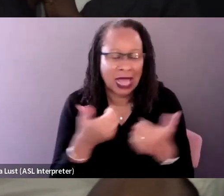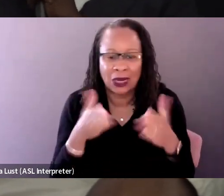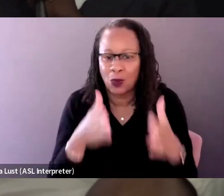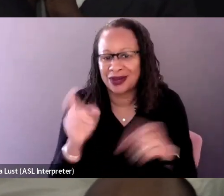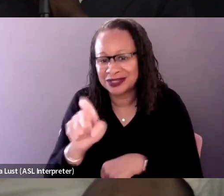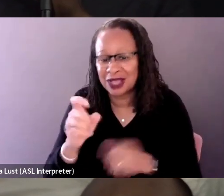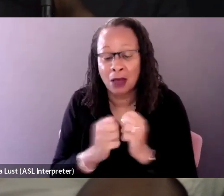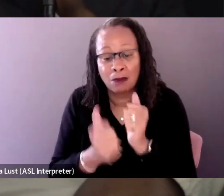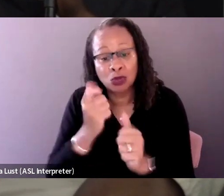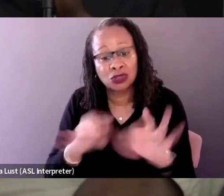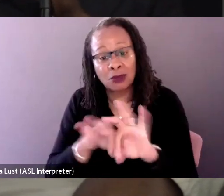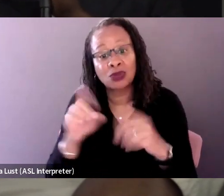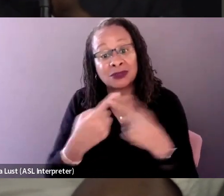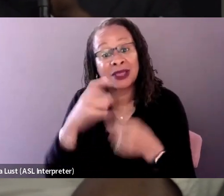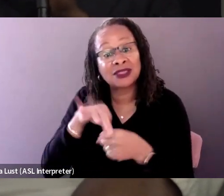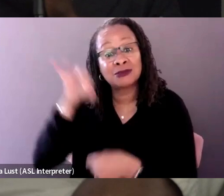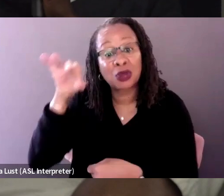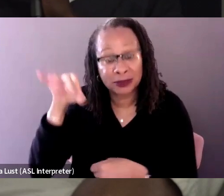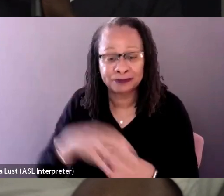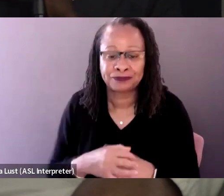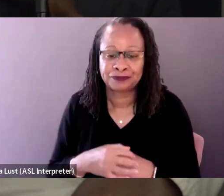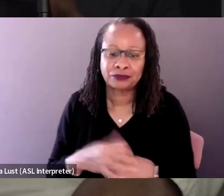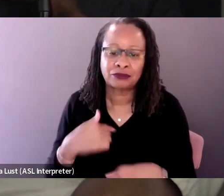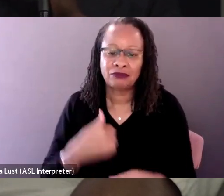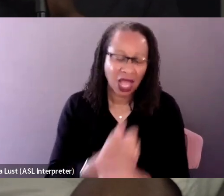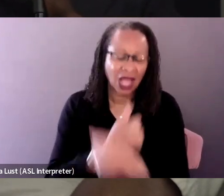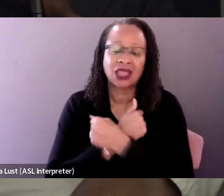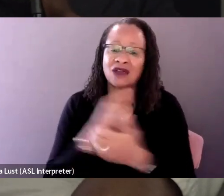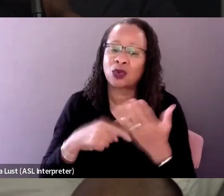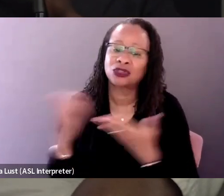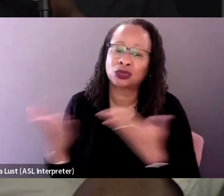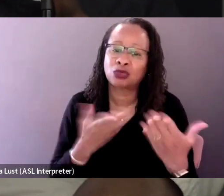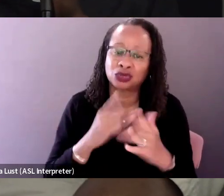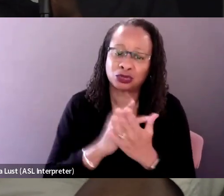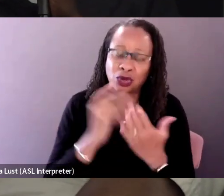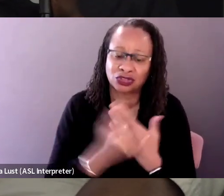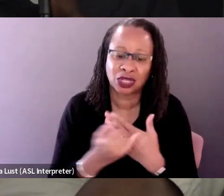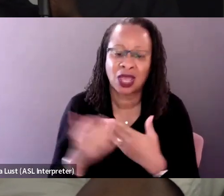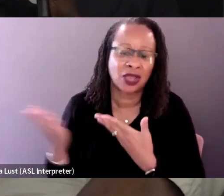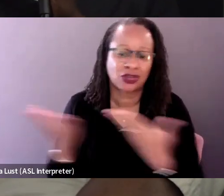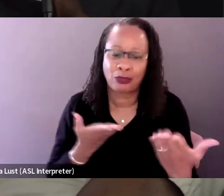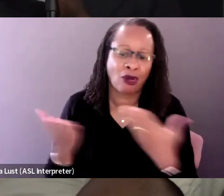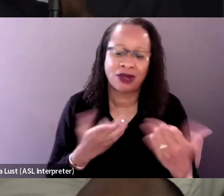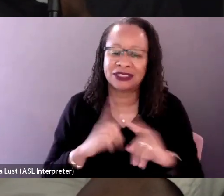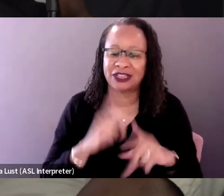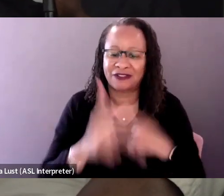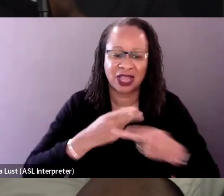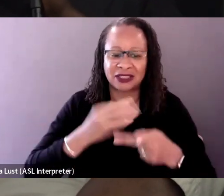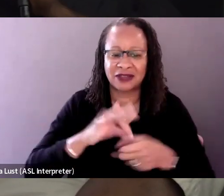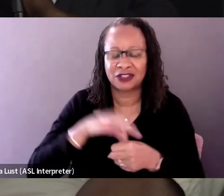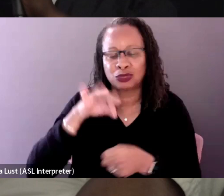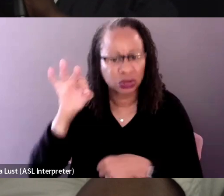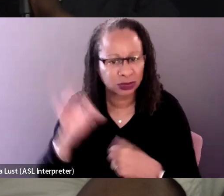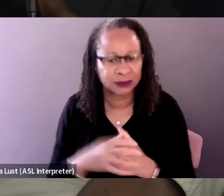spirit. And I love what you brought to this project. You brought in all different forms of spirituality,